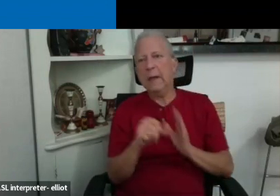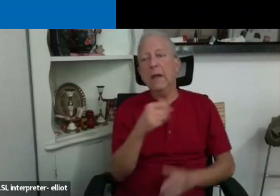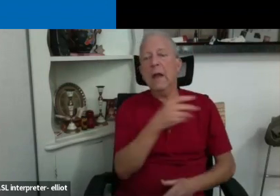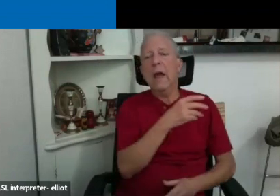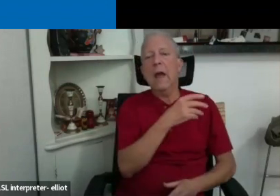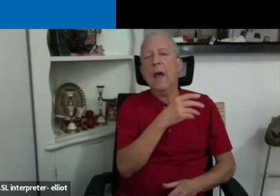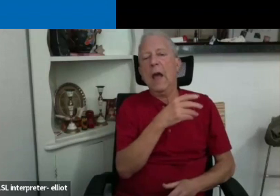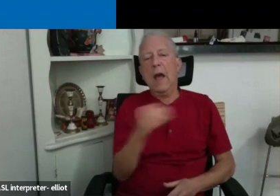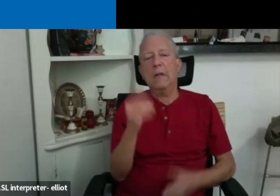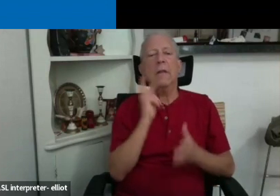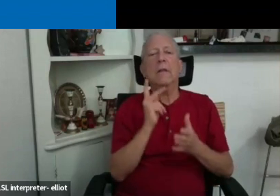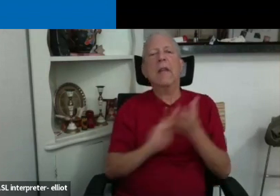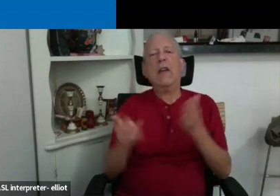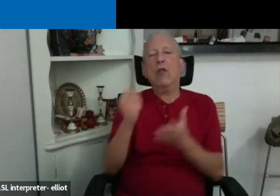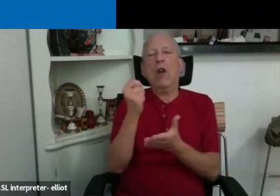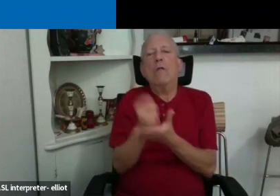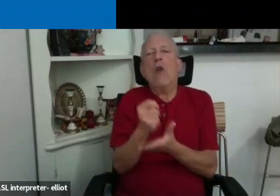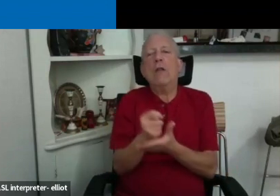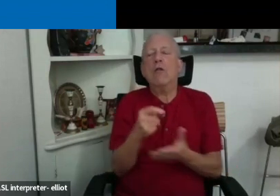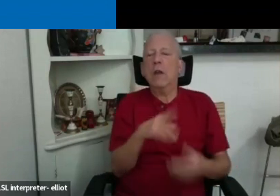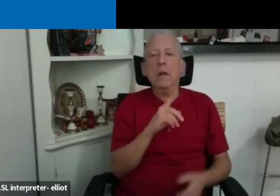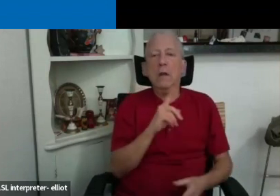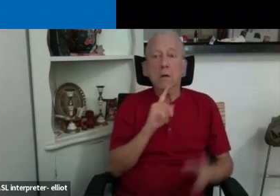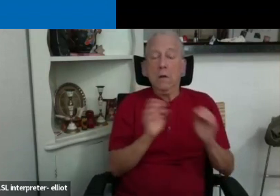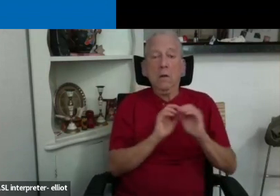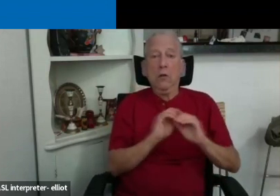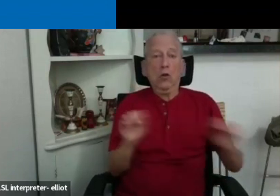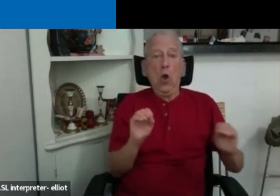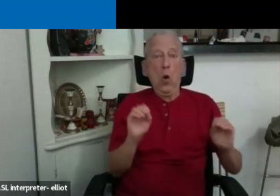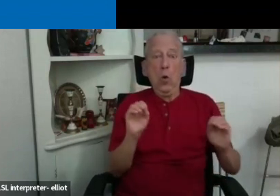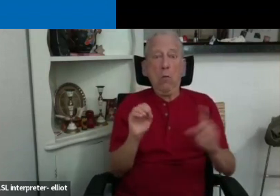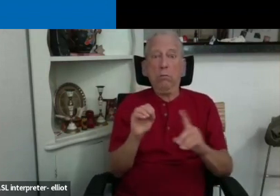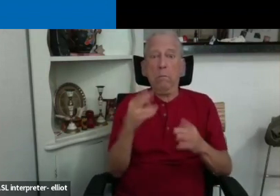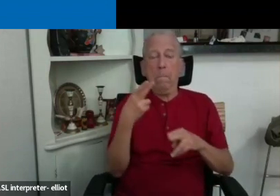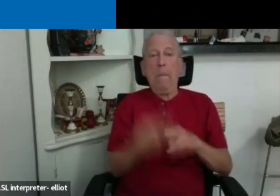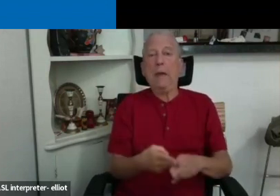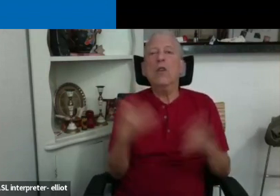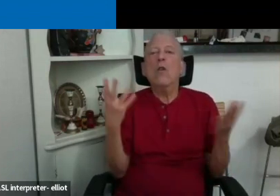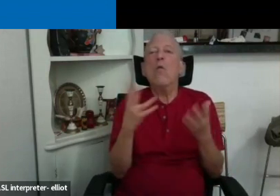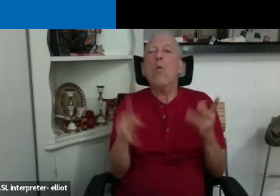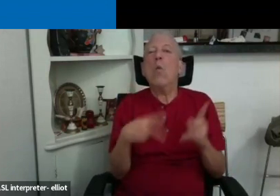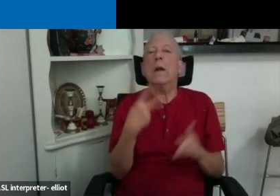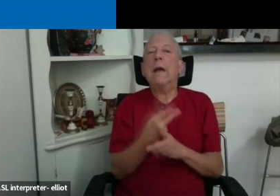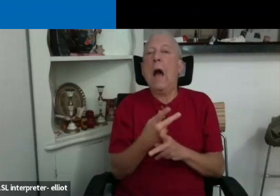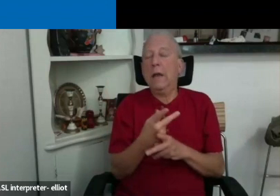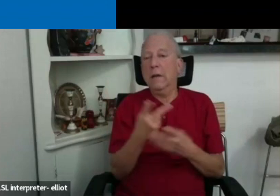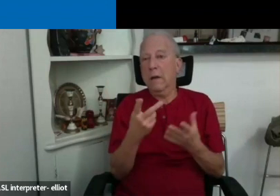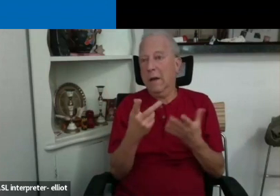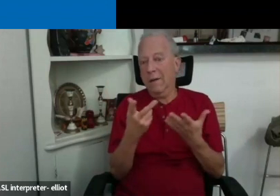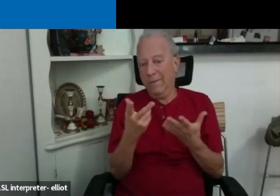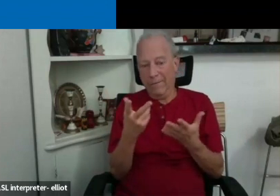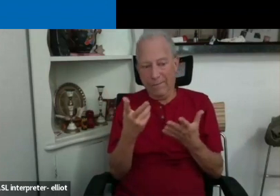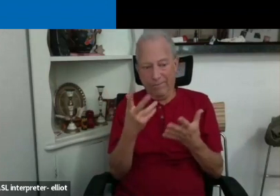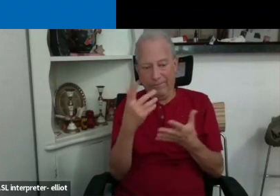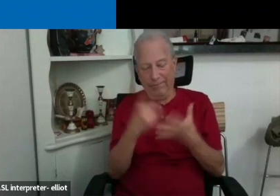of Treasury. There's no mention of what kind of evidence the Secretary of Treasury will be relying on or what the standard of proof will